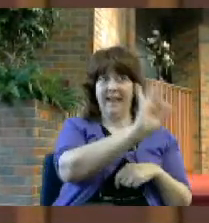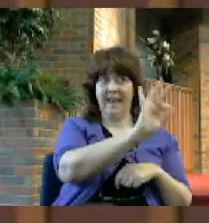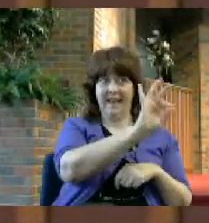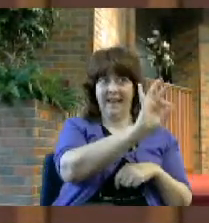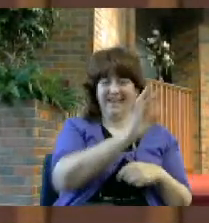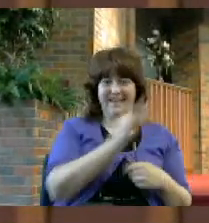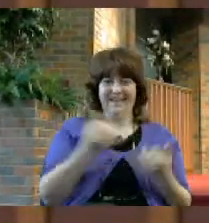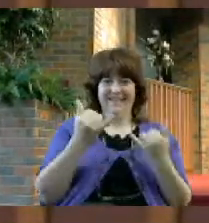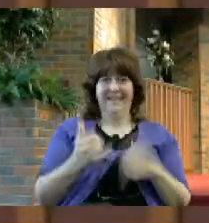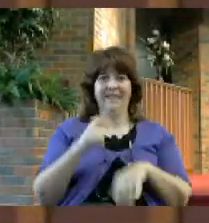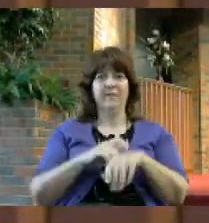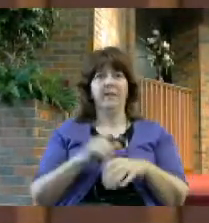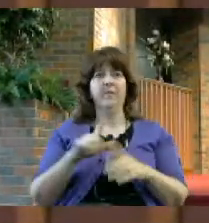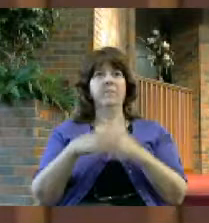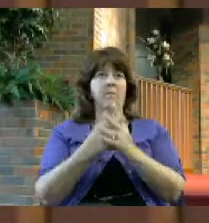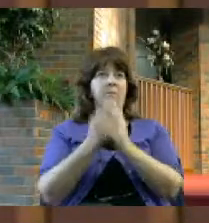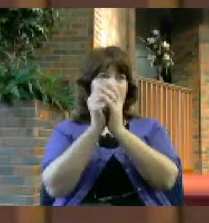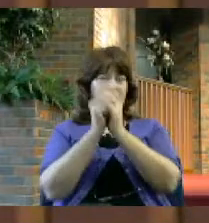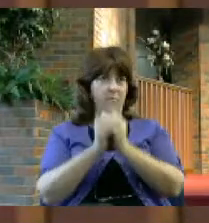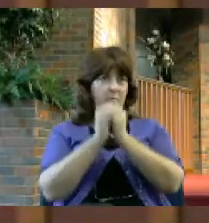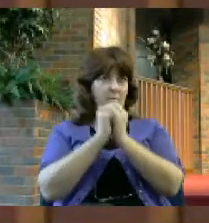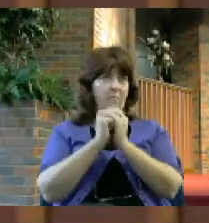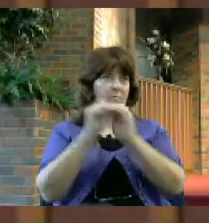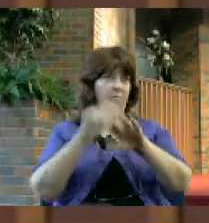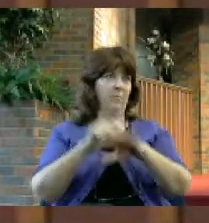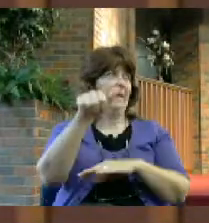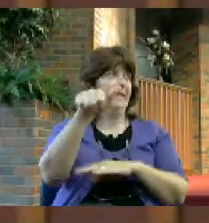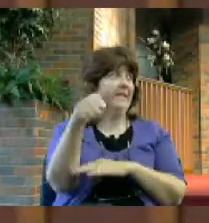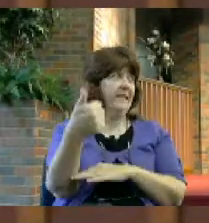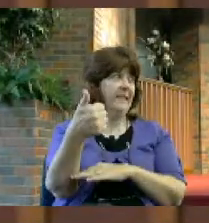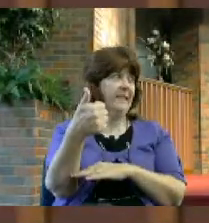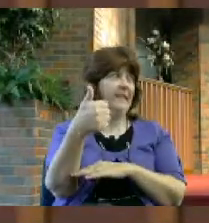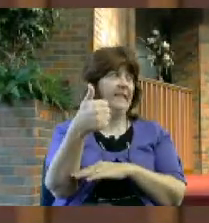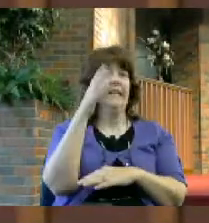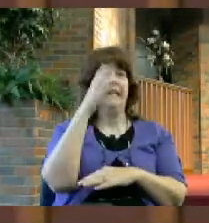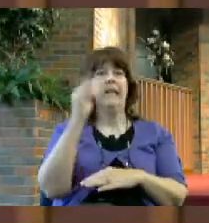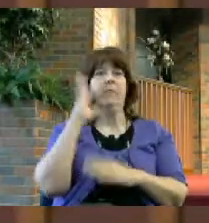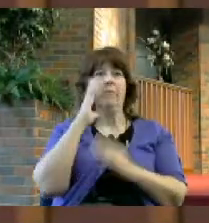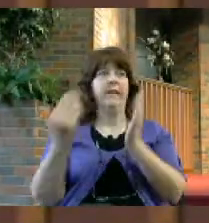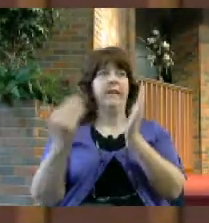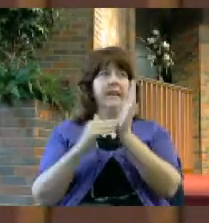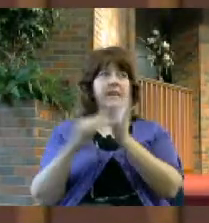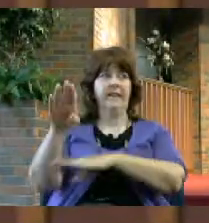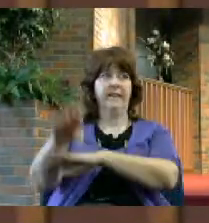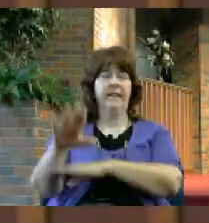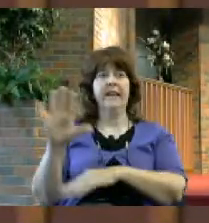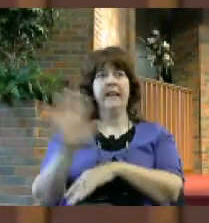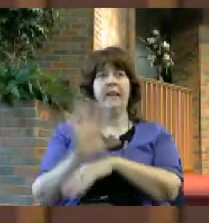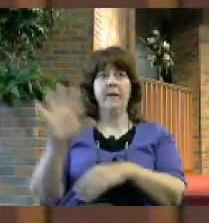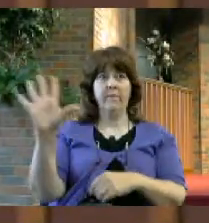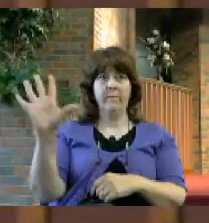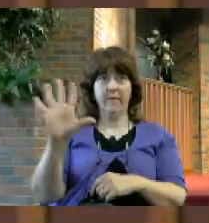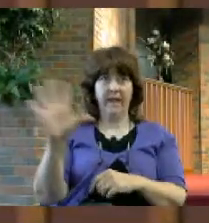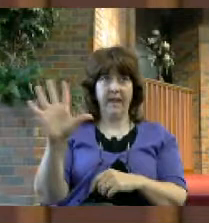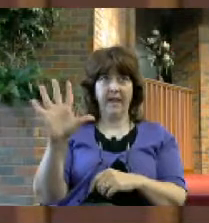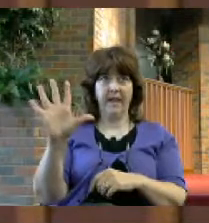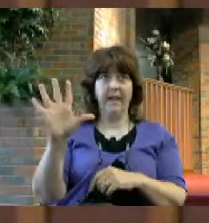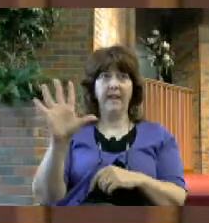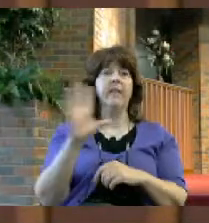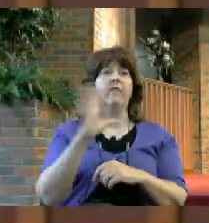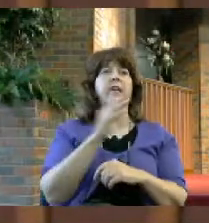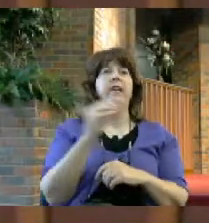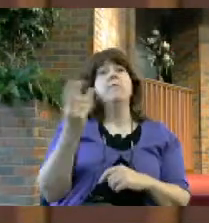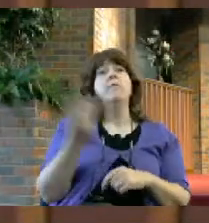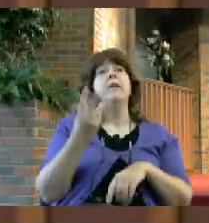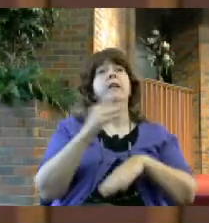worship hour here in just a moment at 10. We'll meet again at 5 p.m. for our evening worship tonight, and again for our midweek Bible study